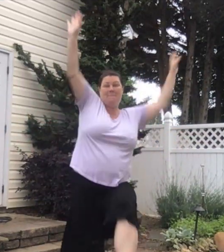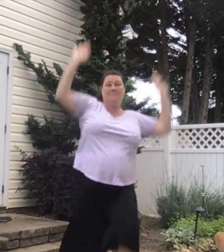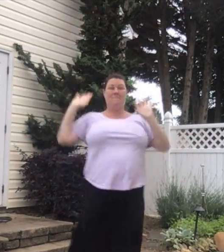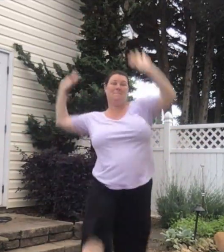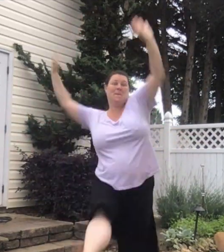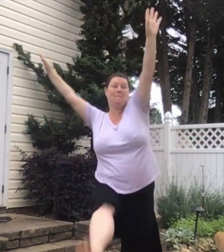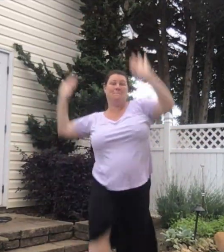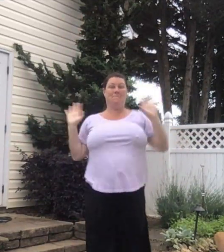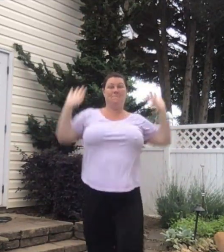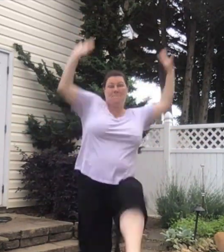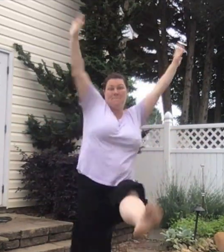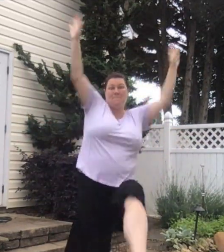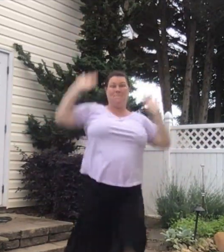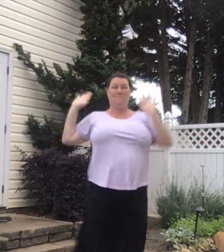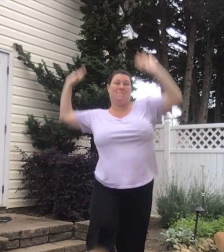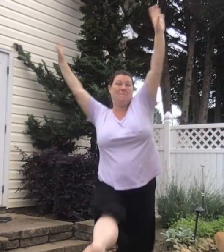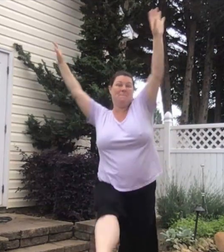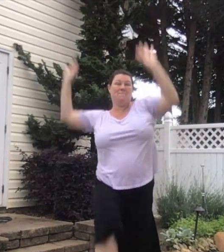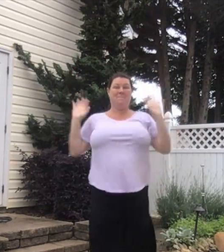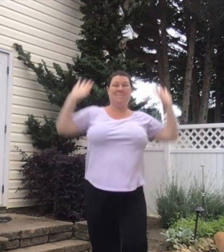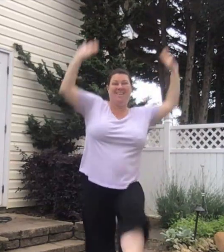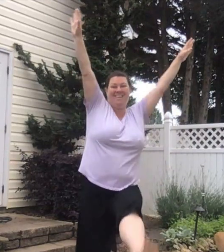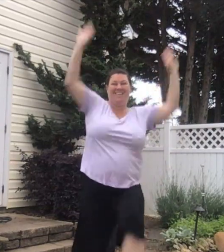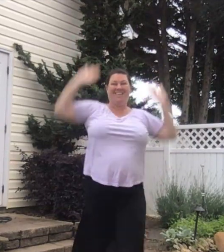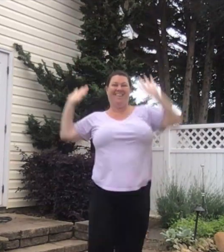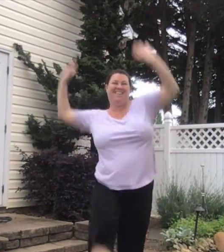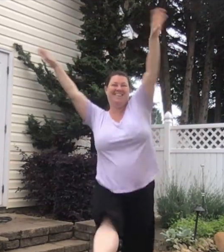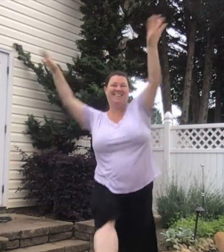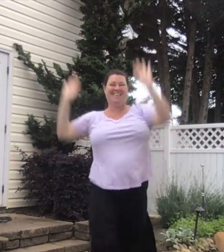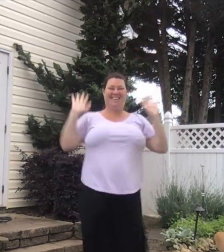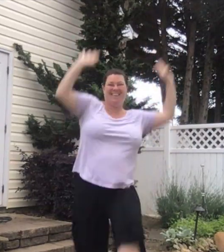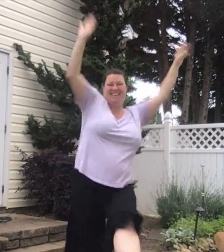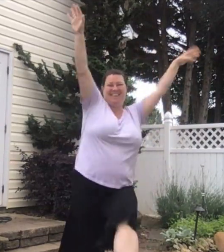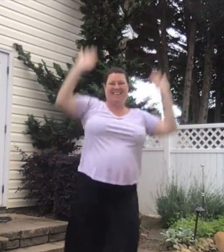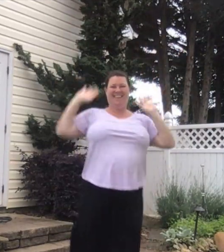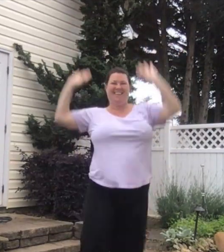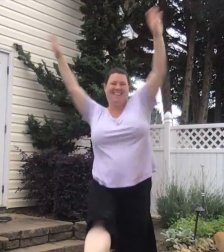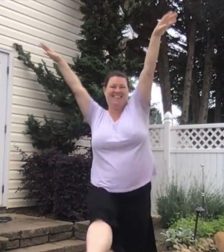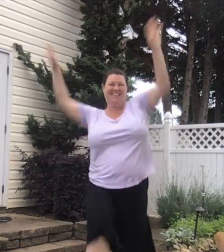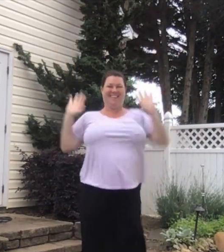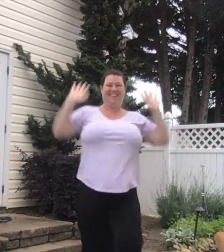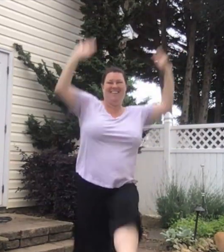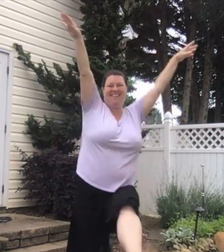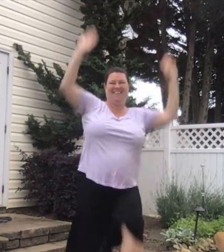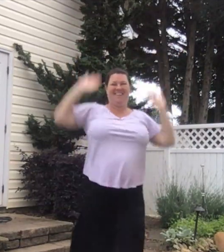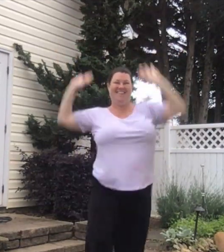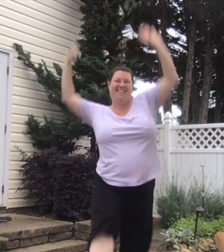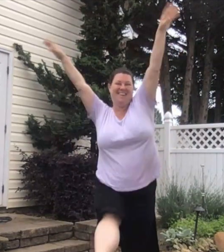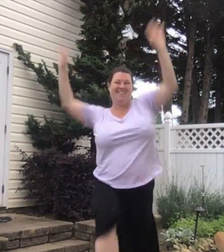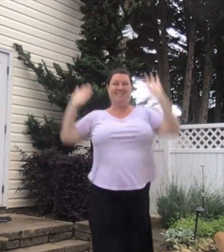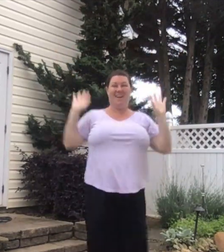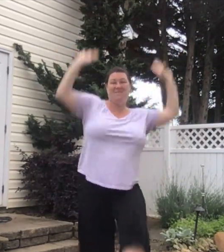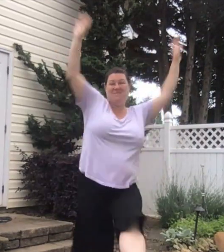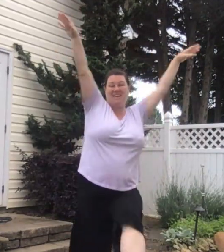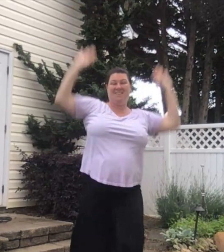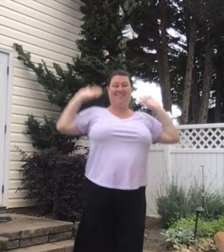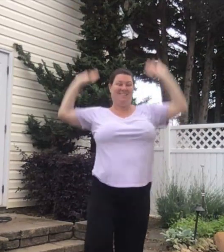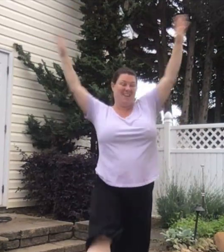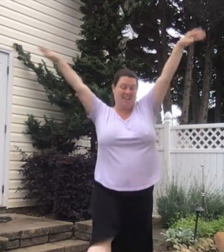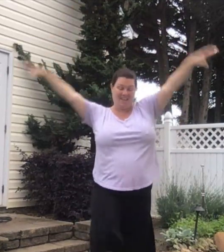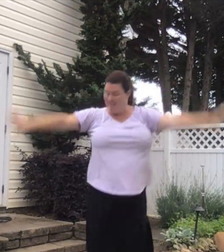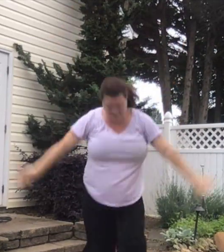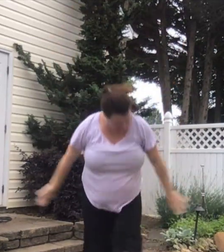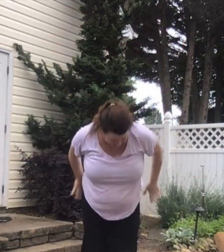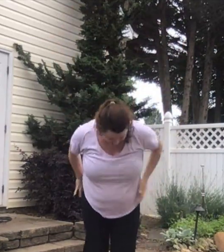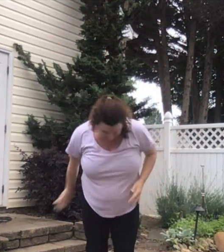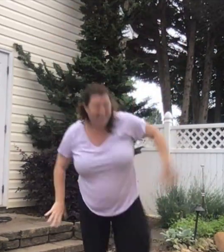choo boogie, woo woo, woo woo, choo boogie, choo choo, choo choo, choo boogie. Take me right back to the